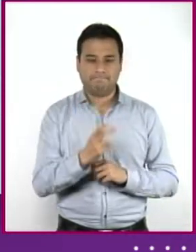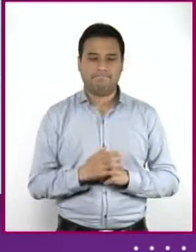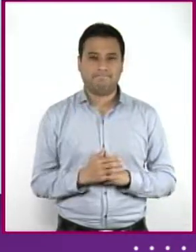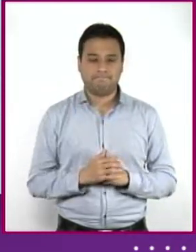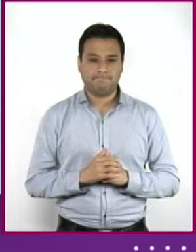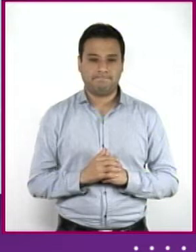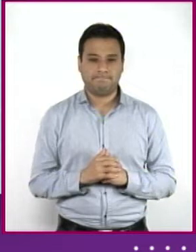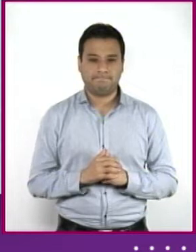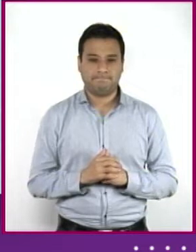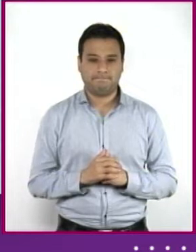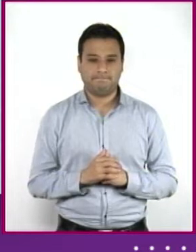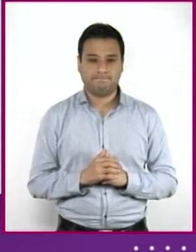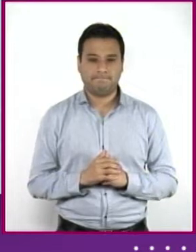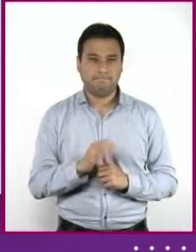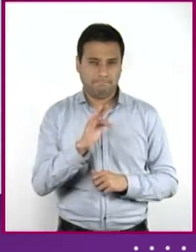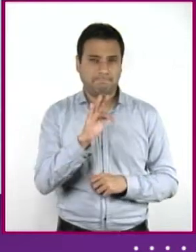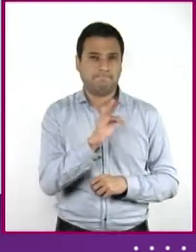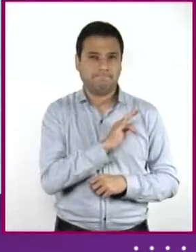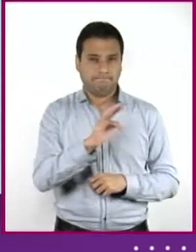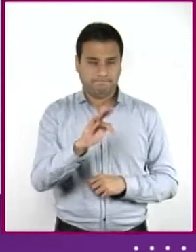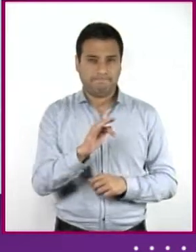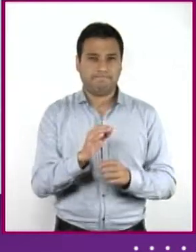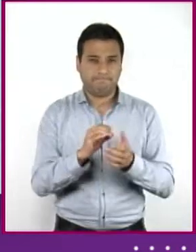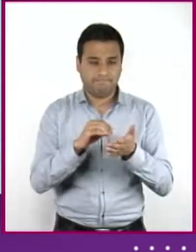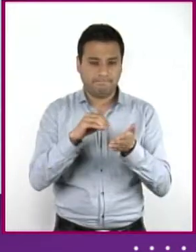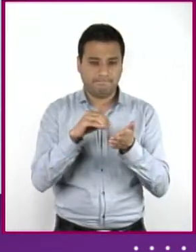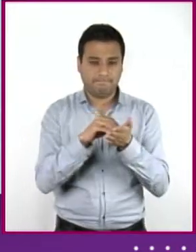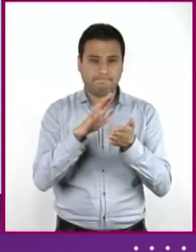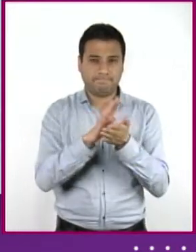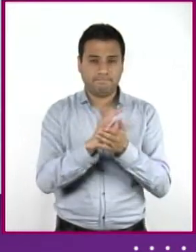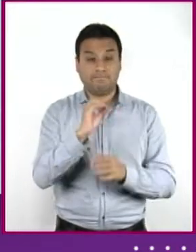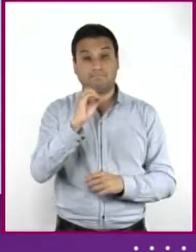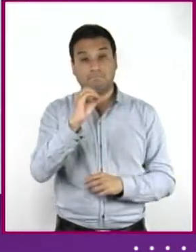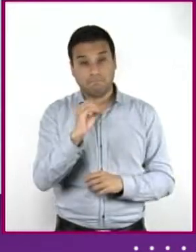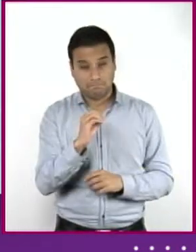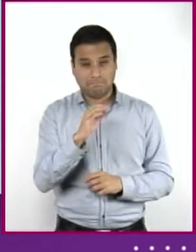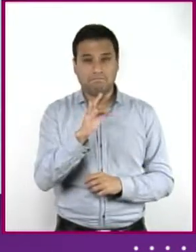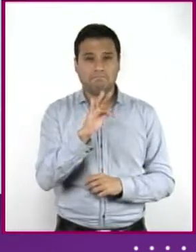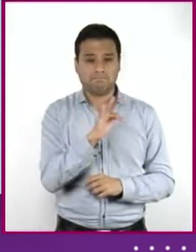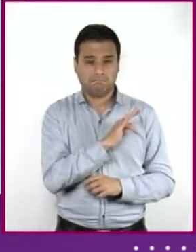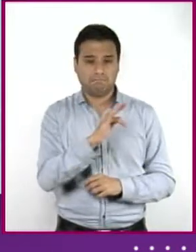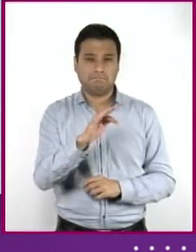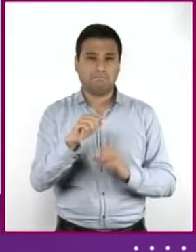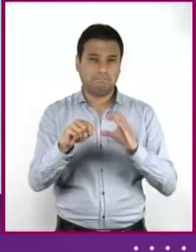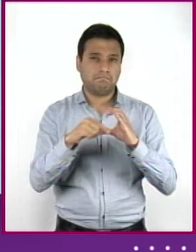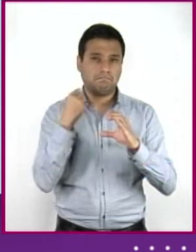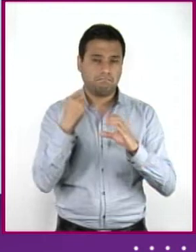31-725-3232 for an appointment. Or you can send me an email message. That is